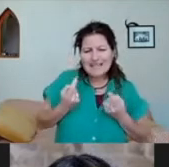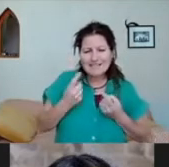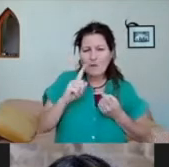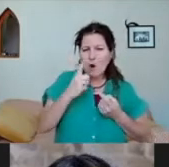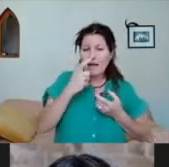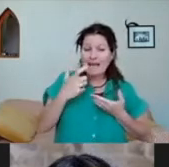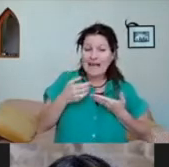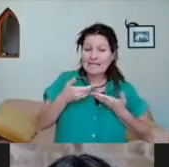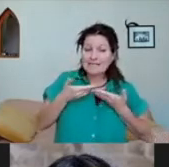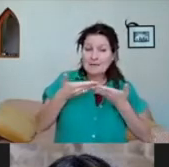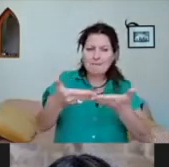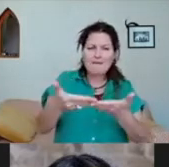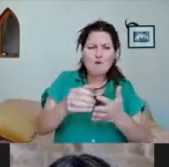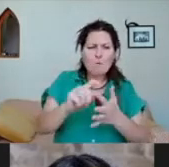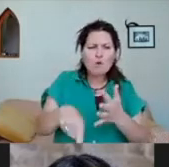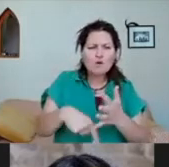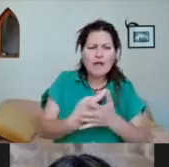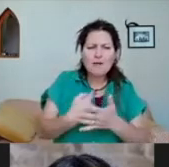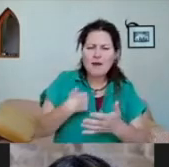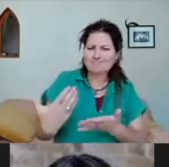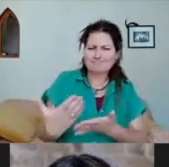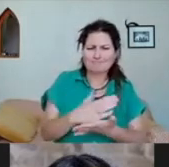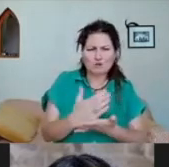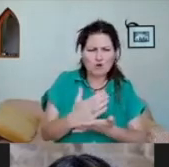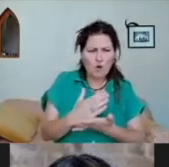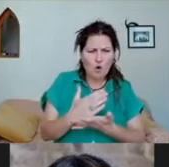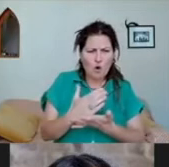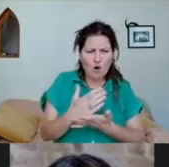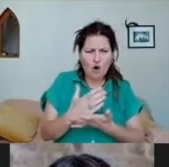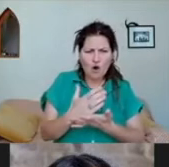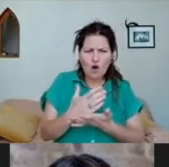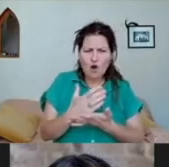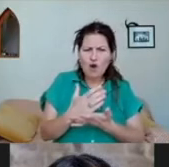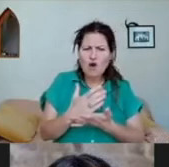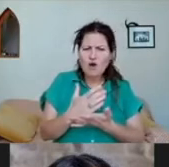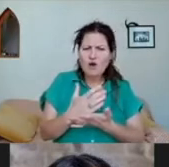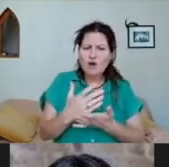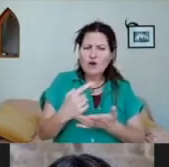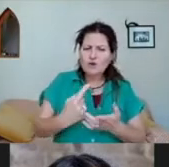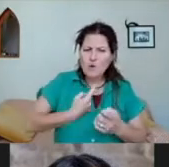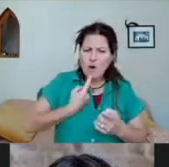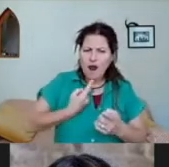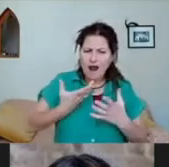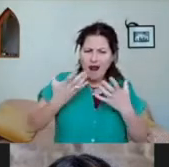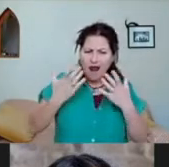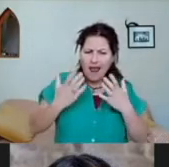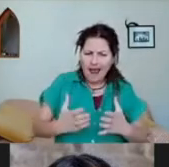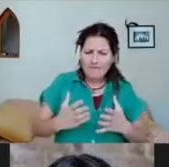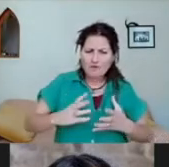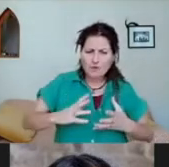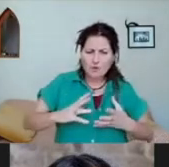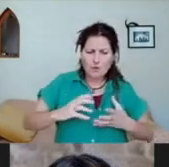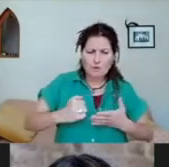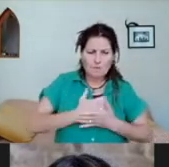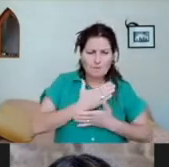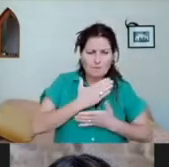for a project, but I'm not really sure whether that's something, whether I'd have to do the legwork to make the project a reality on my own, because I'm